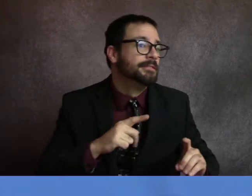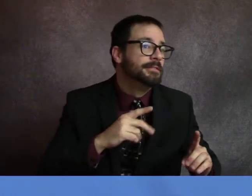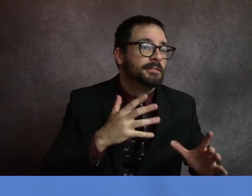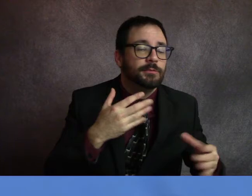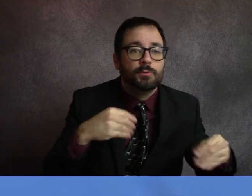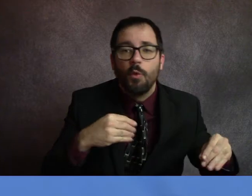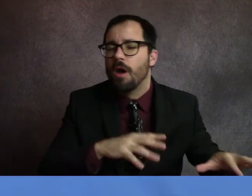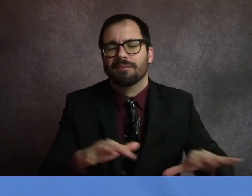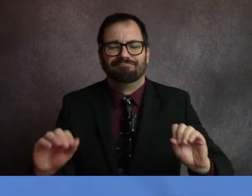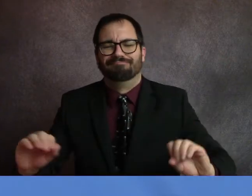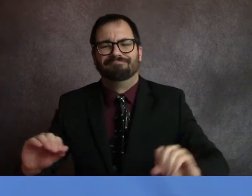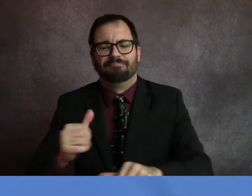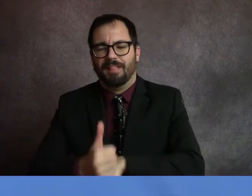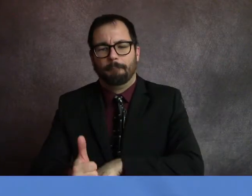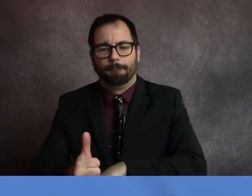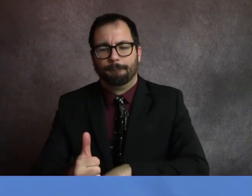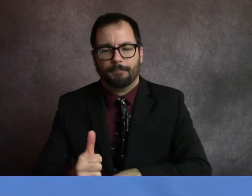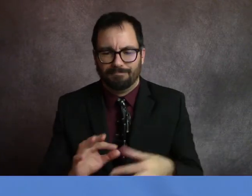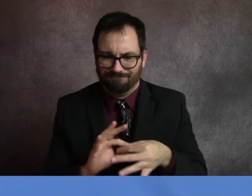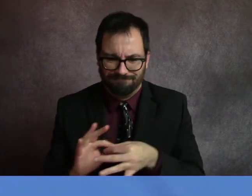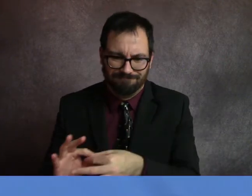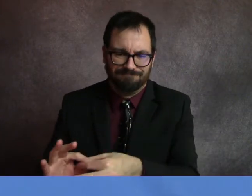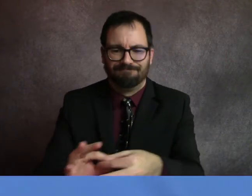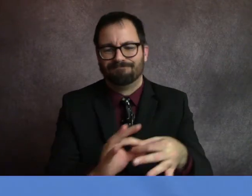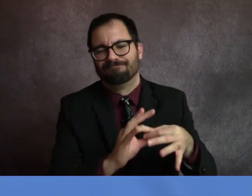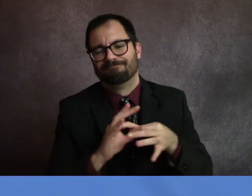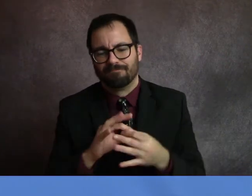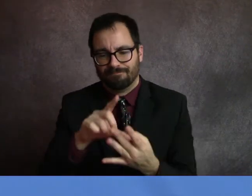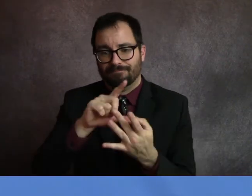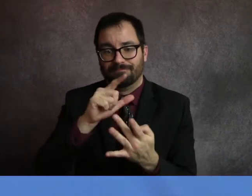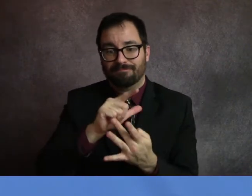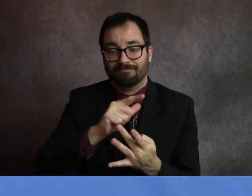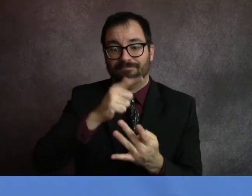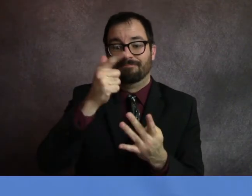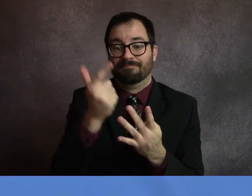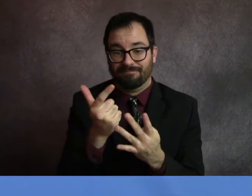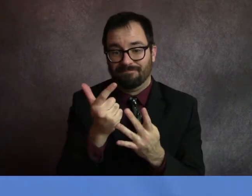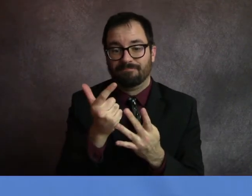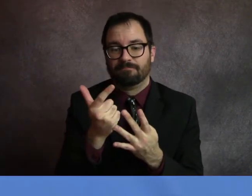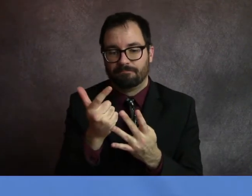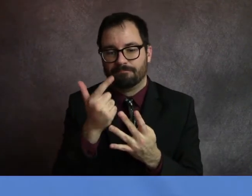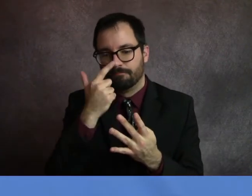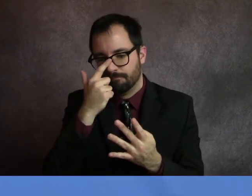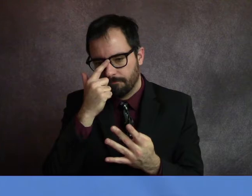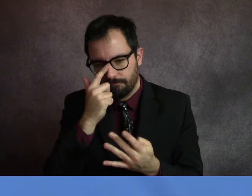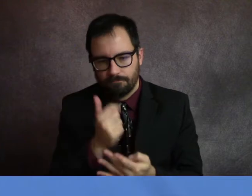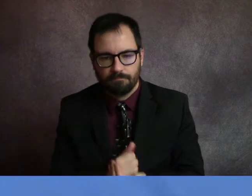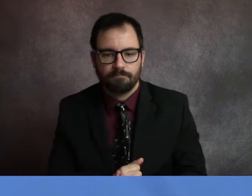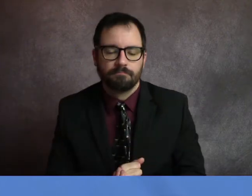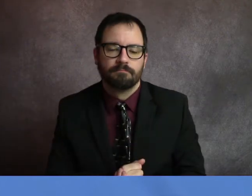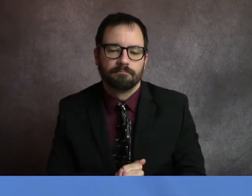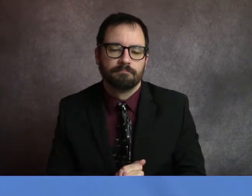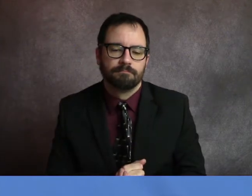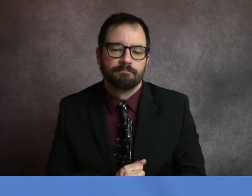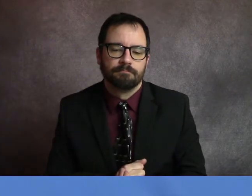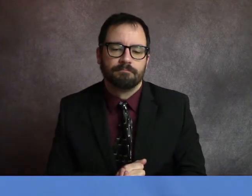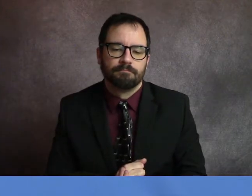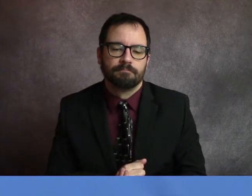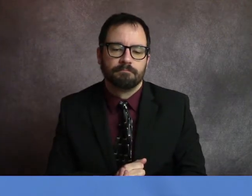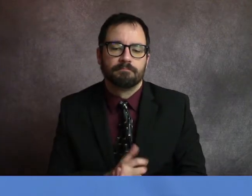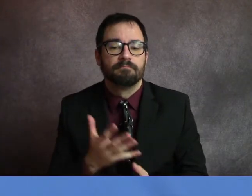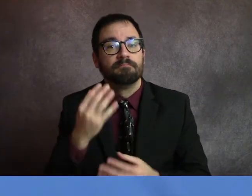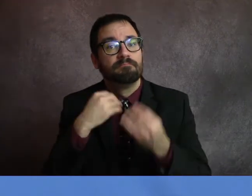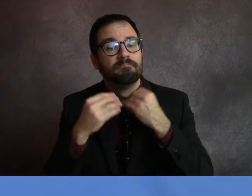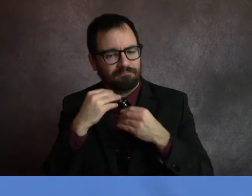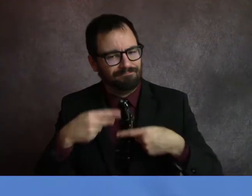being the cause of the spread. We are returning to phase 2, step 2, so we're going back one phase. In that phase, indoor dining was allowed and is allowed in